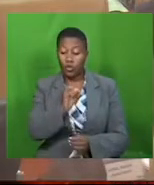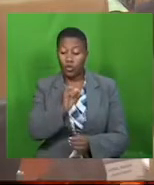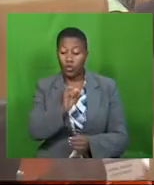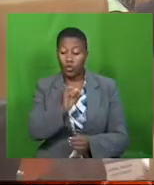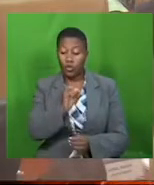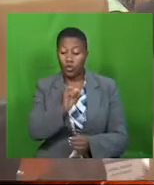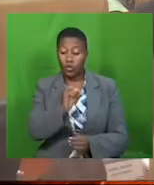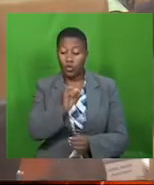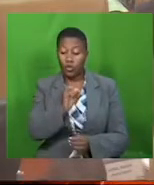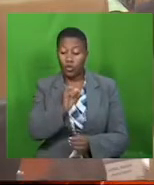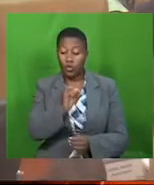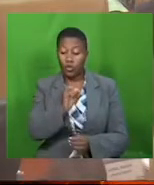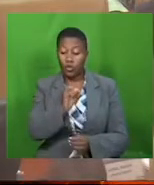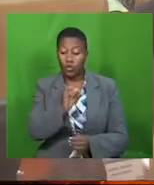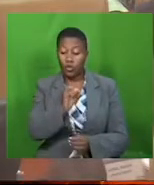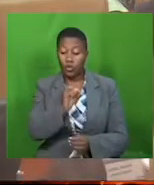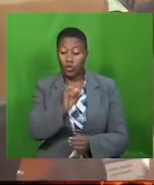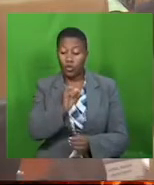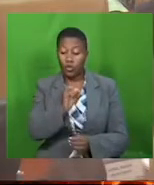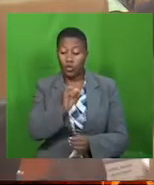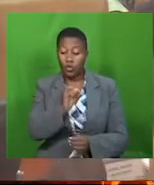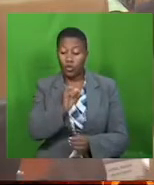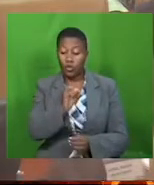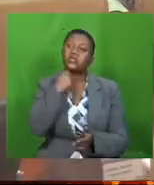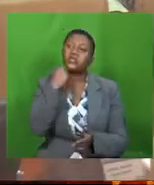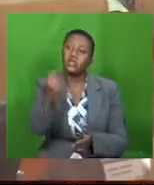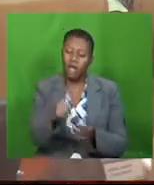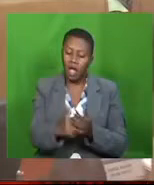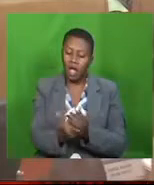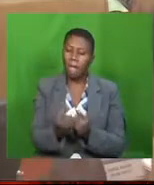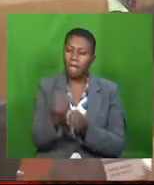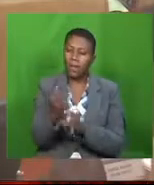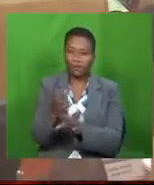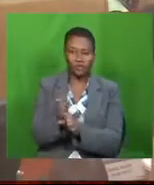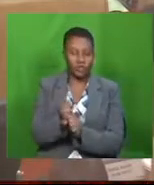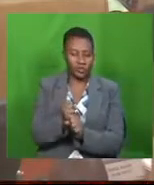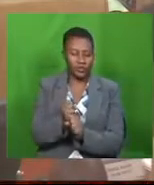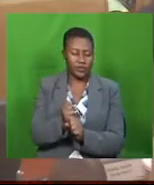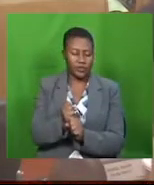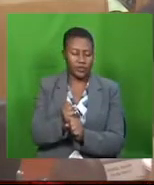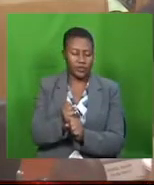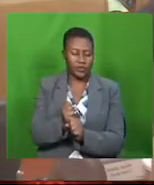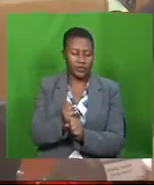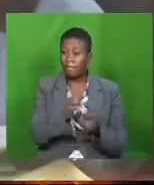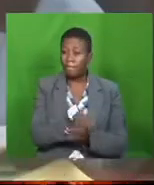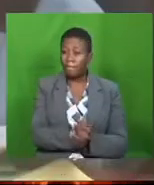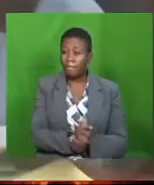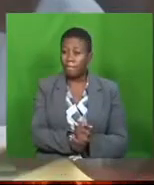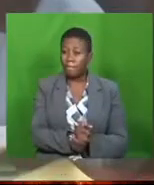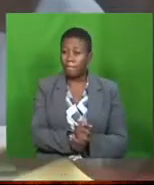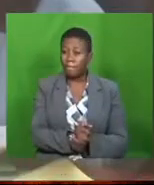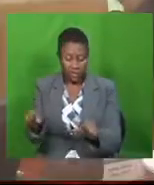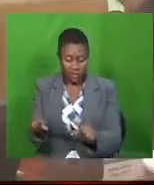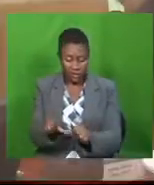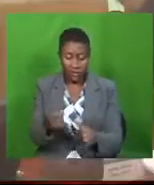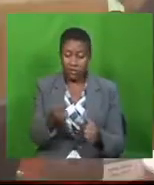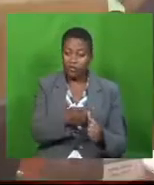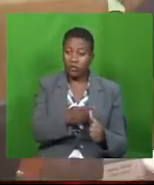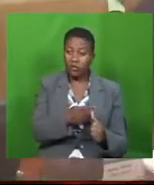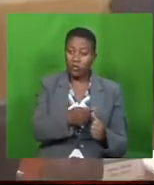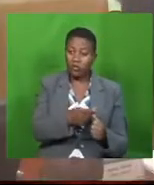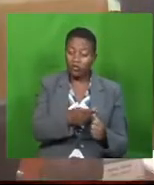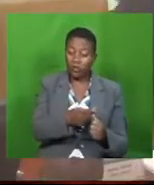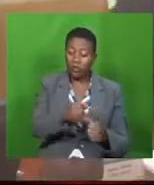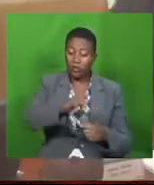o musika ni ye e bi mo ntimi verse ka bubu dia we ma na Yes, I'm feeling so stuck on